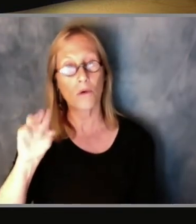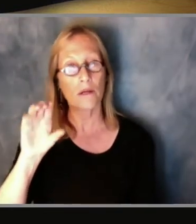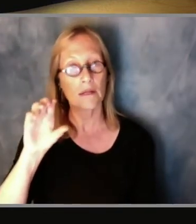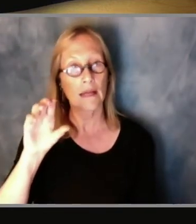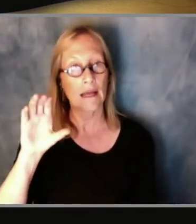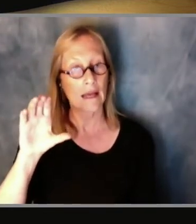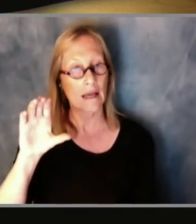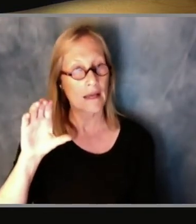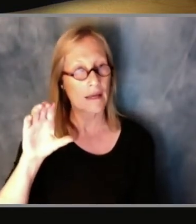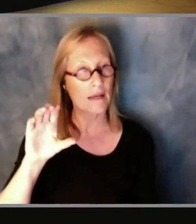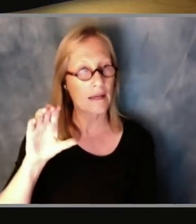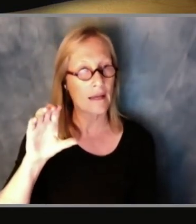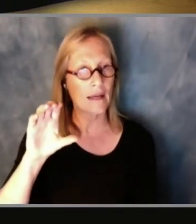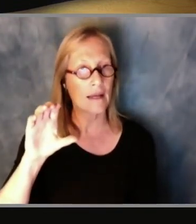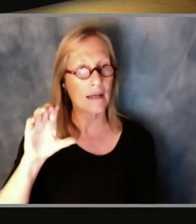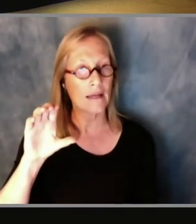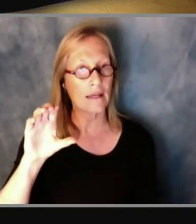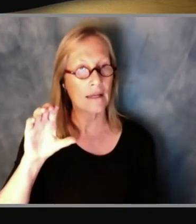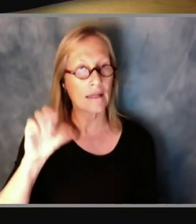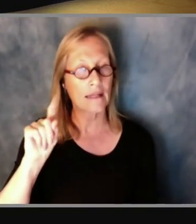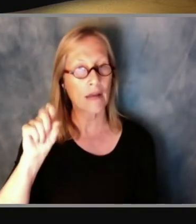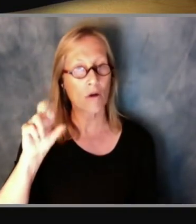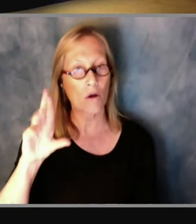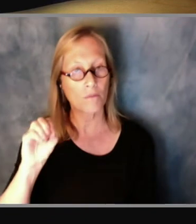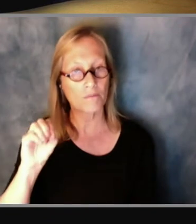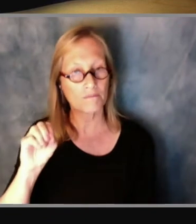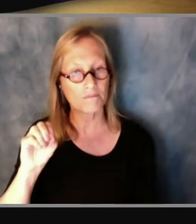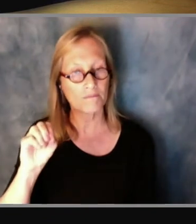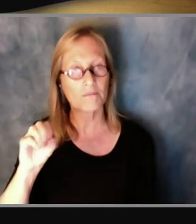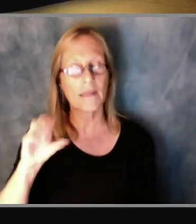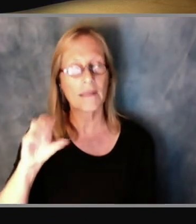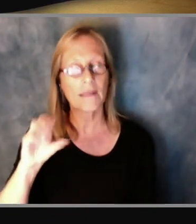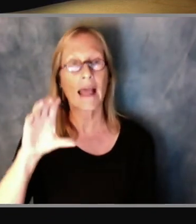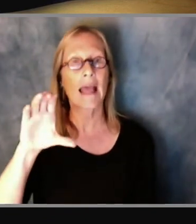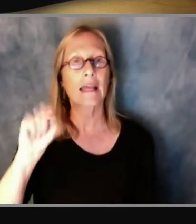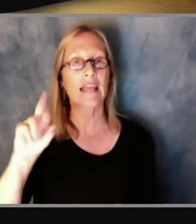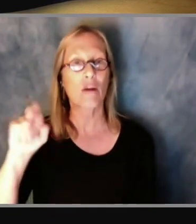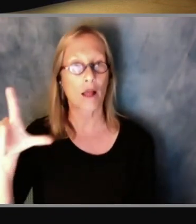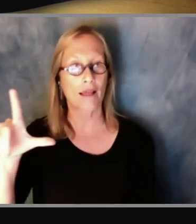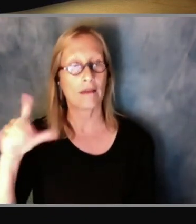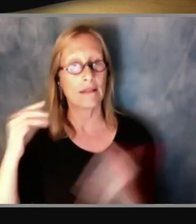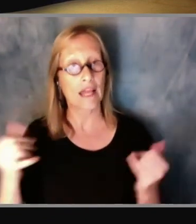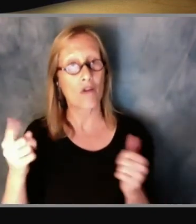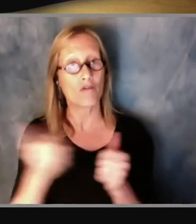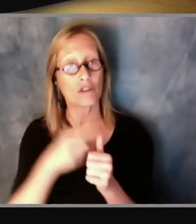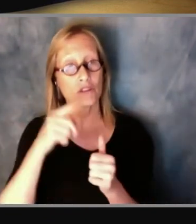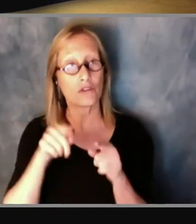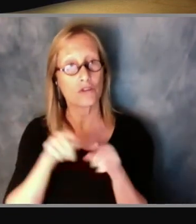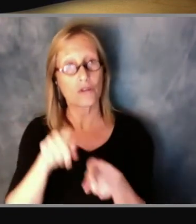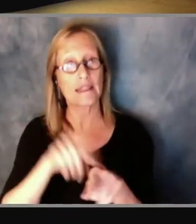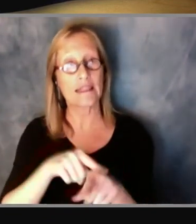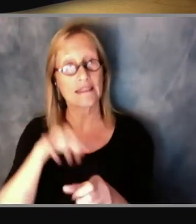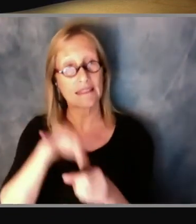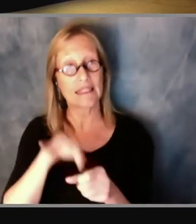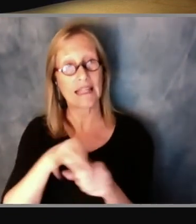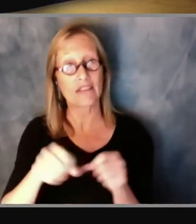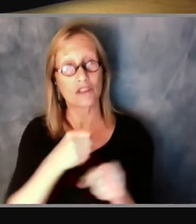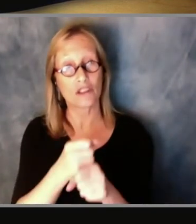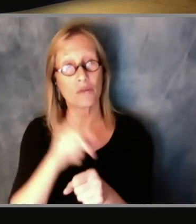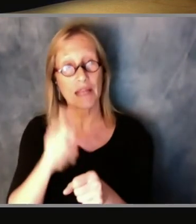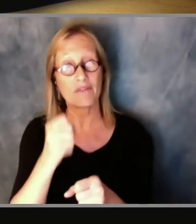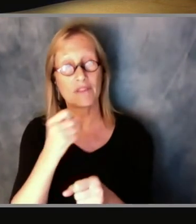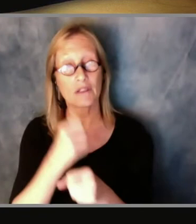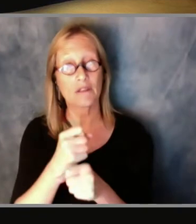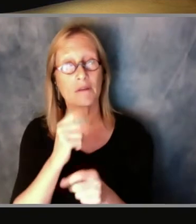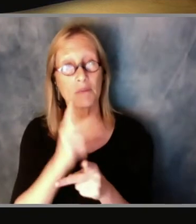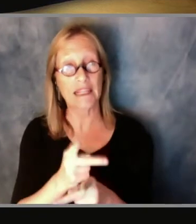Mahalo for the question. First of all, in this election year, we need to be careful of what we're voting for if it'll cost our